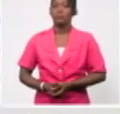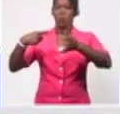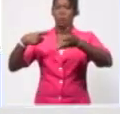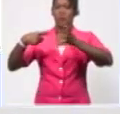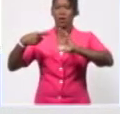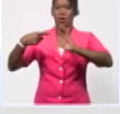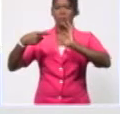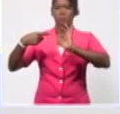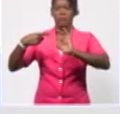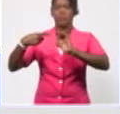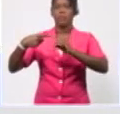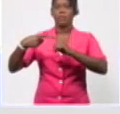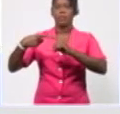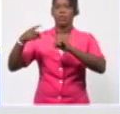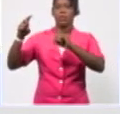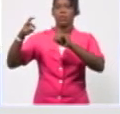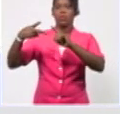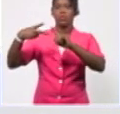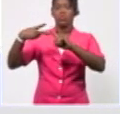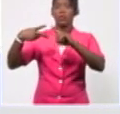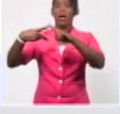pandemic, with